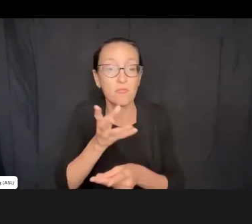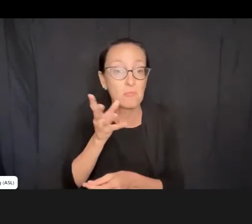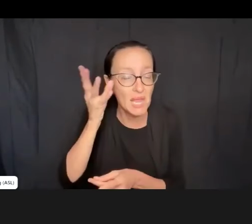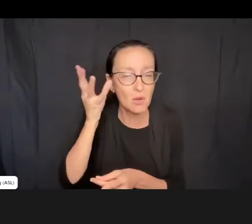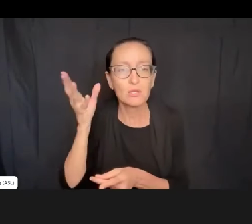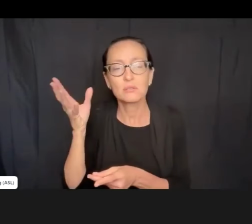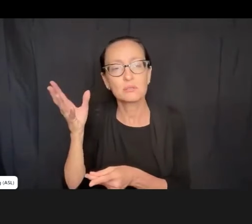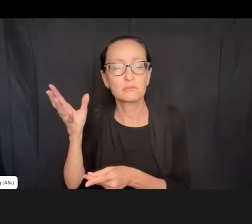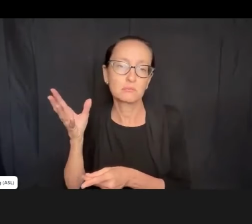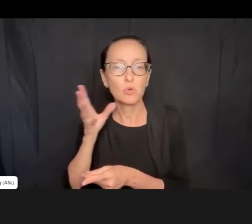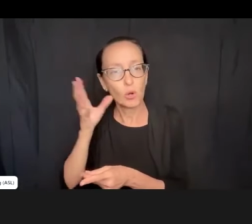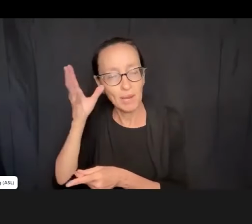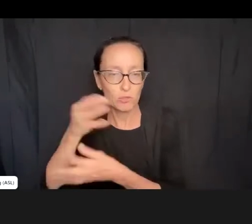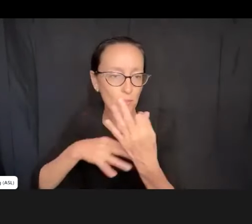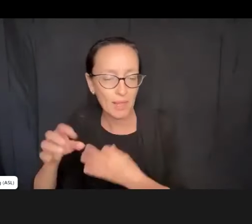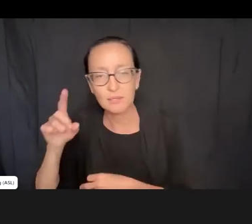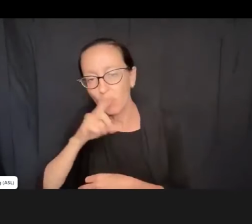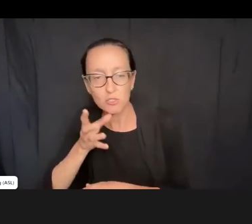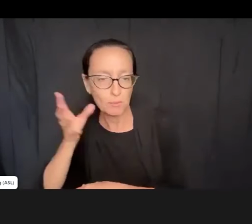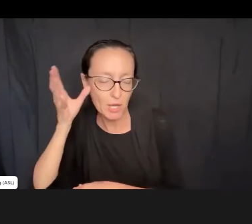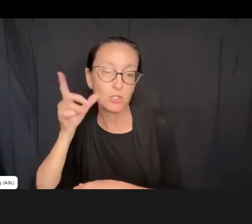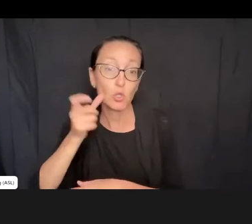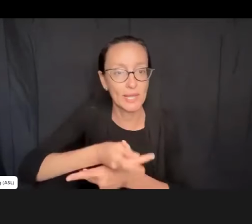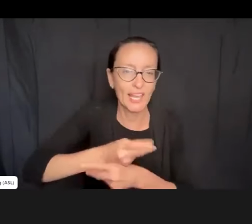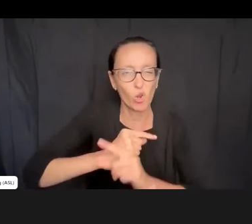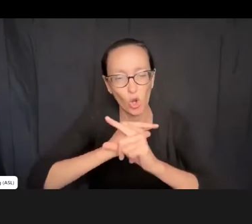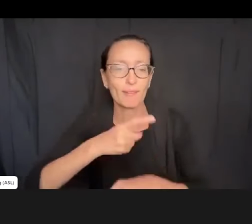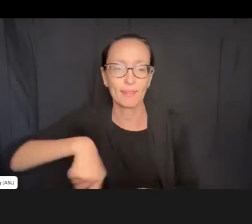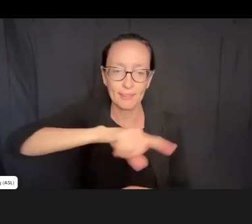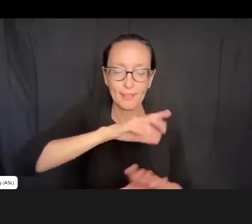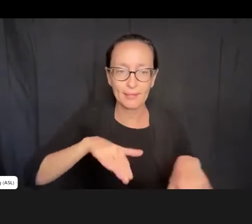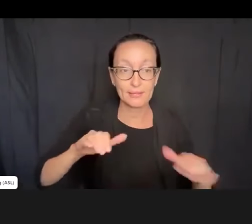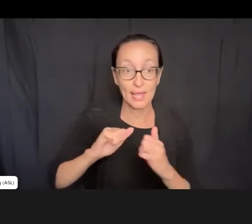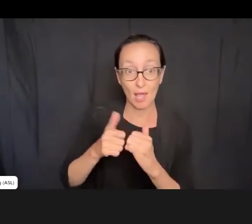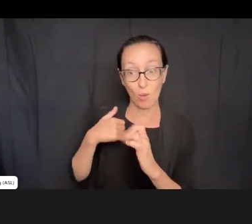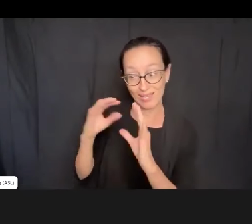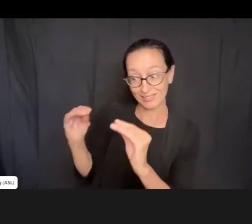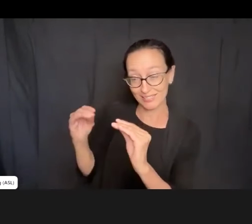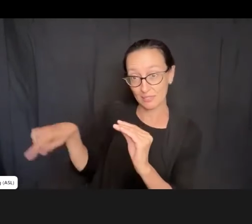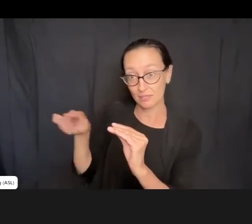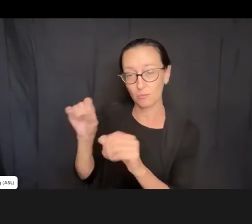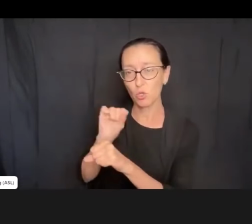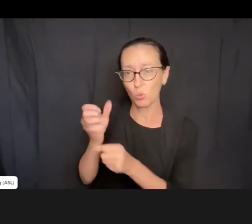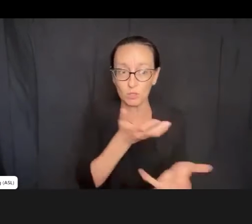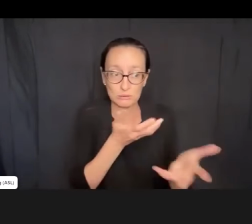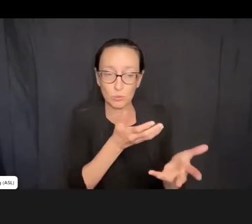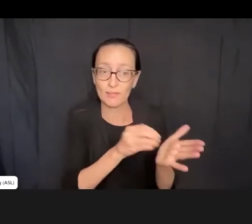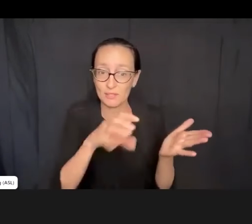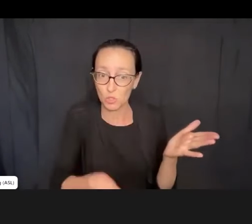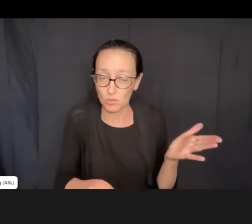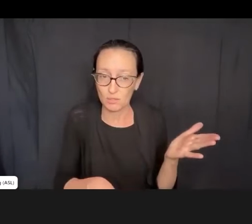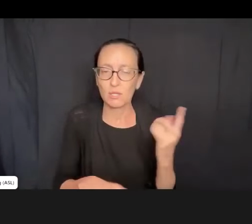caregivers, our staff. How do we empower them to not only work with the students, but also some